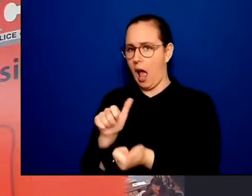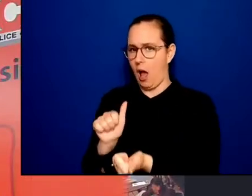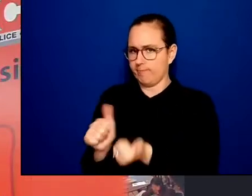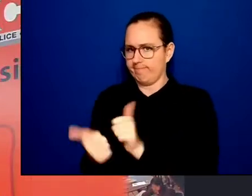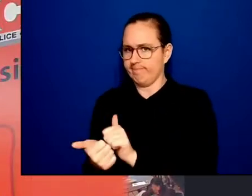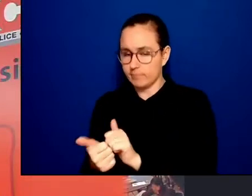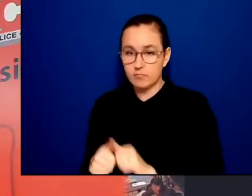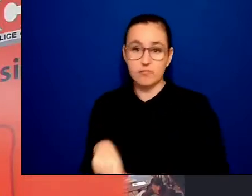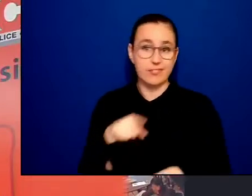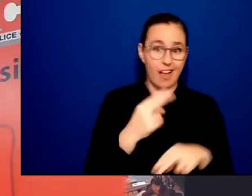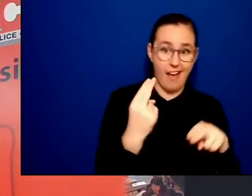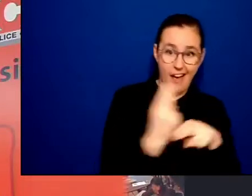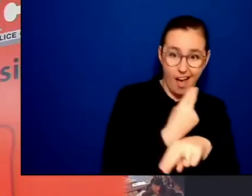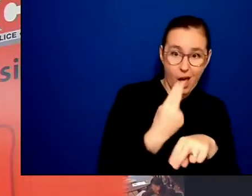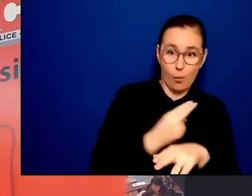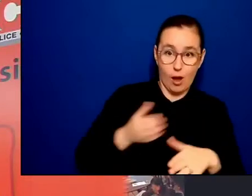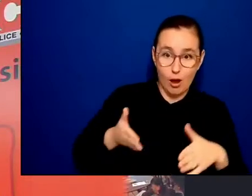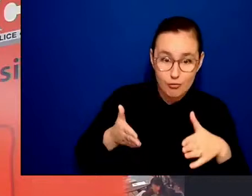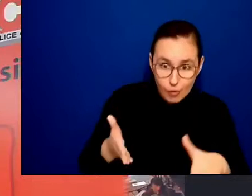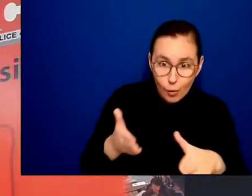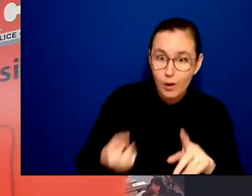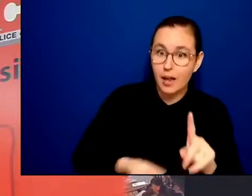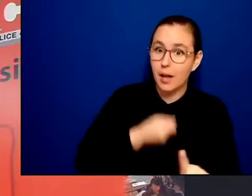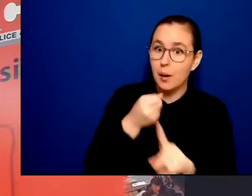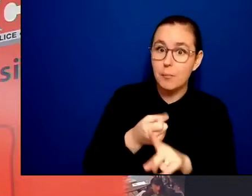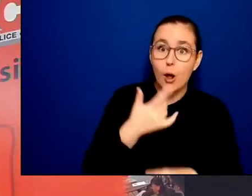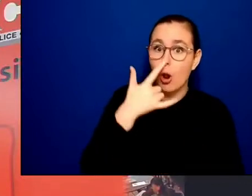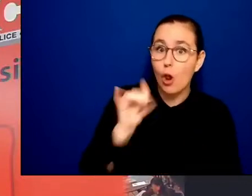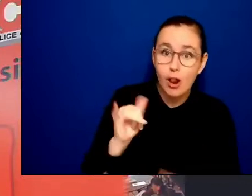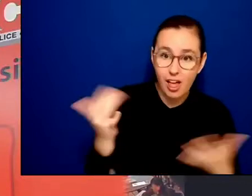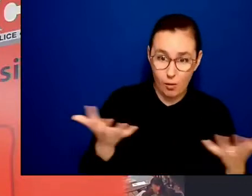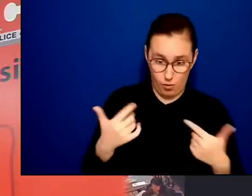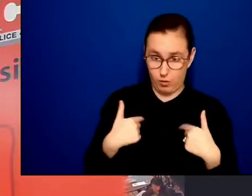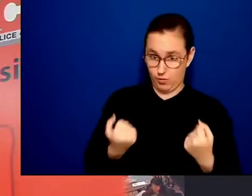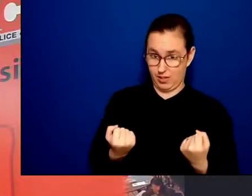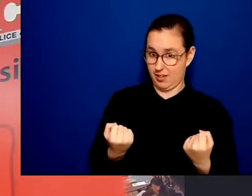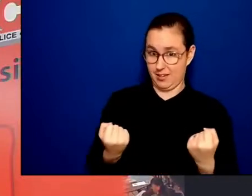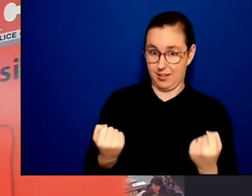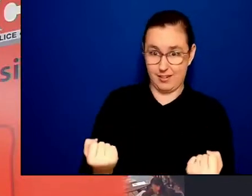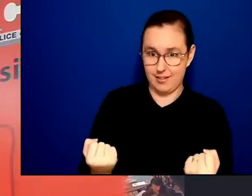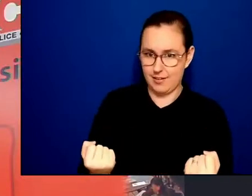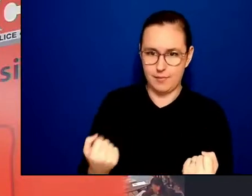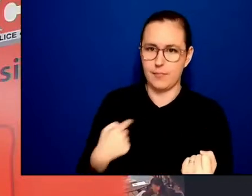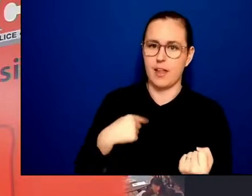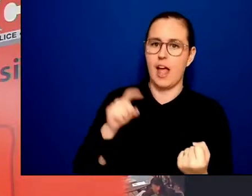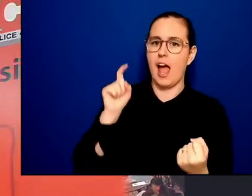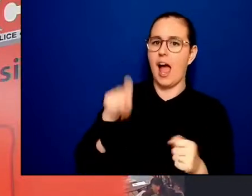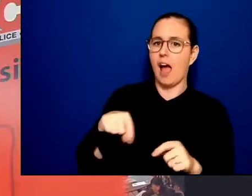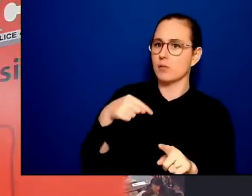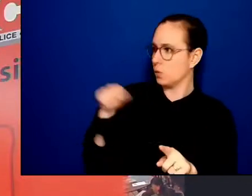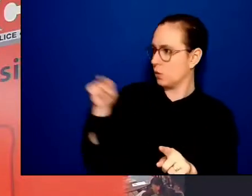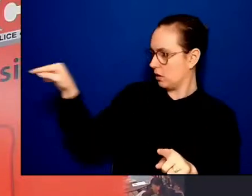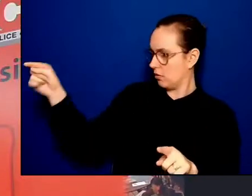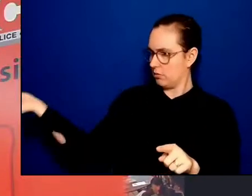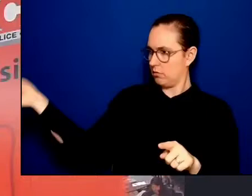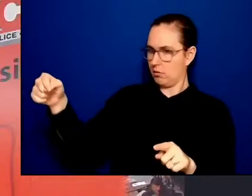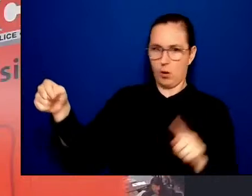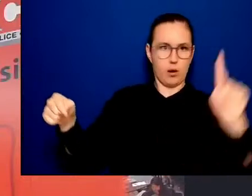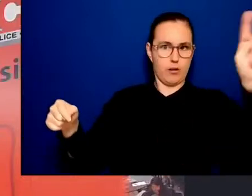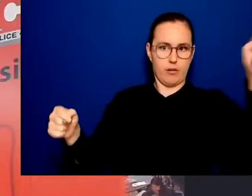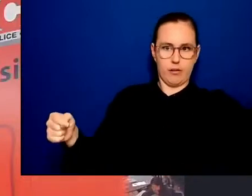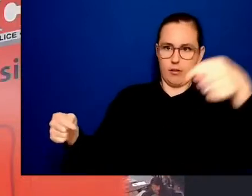to shift some of our responses to neighboring RCMP areas of responsibility. So this may mean that when a person calls their